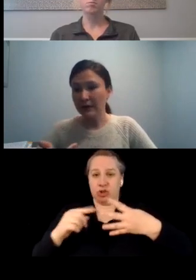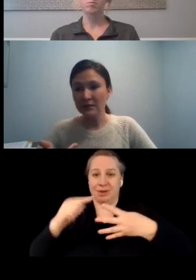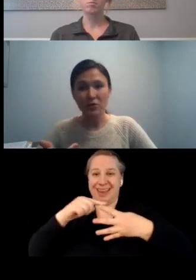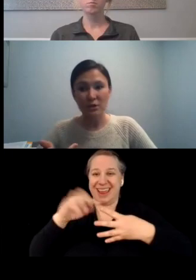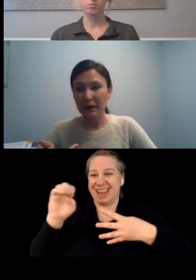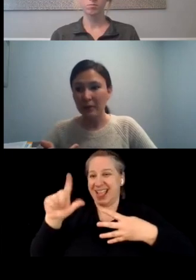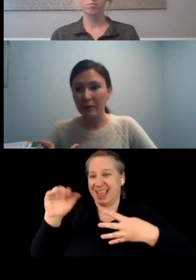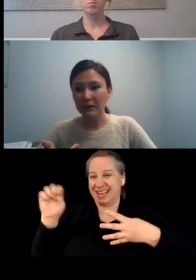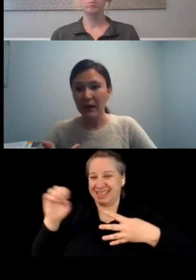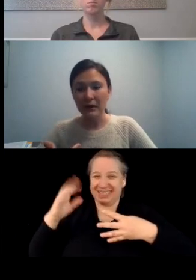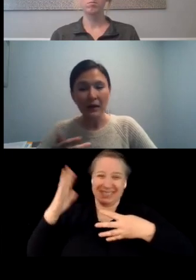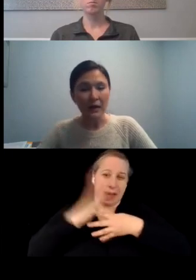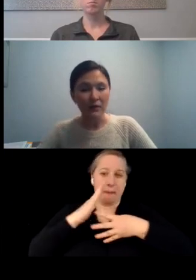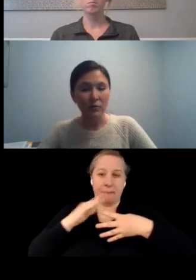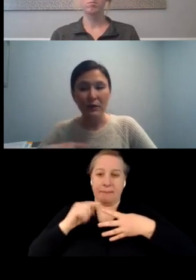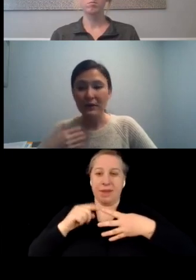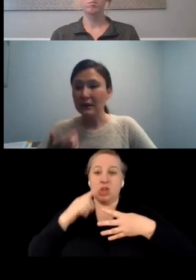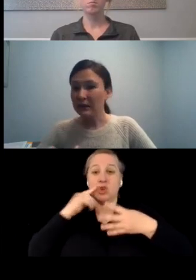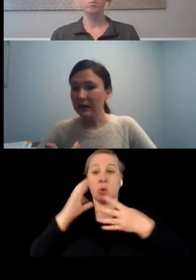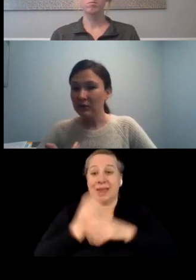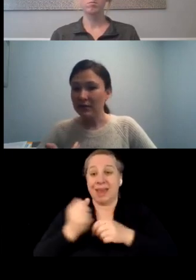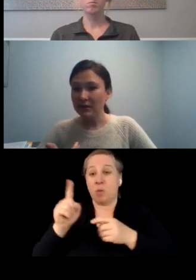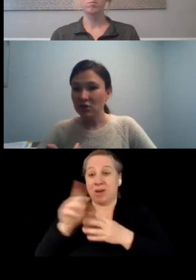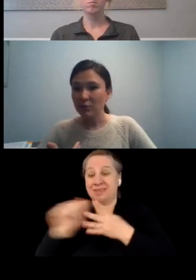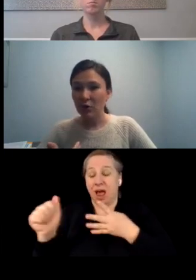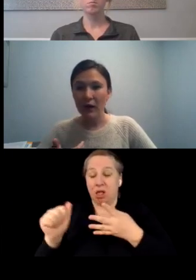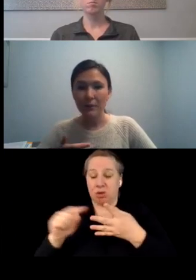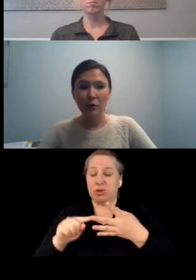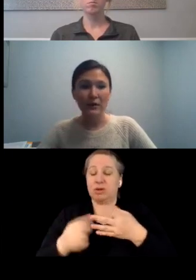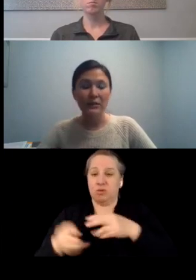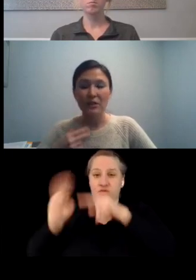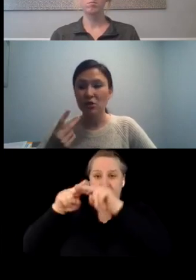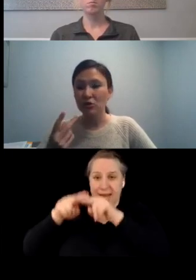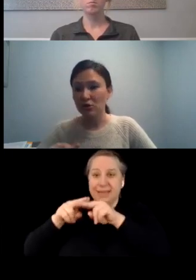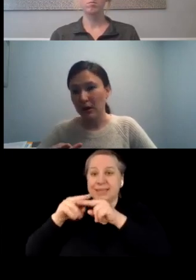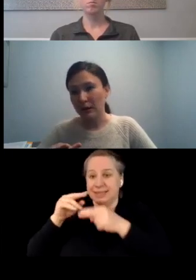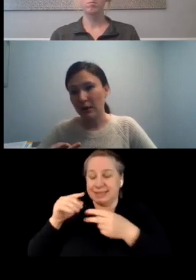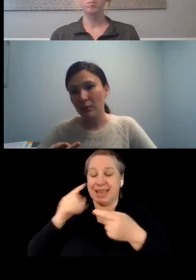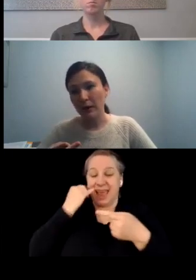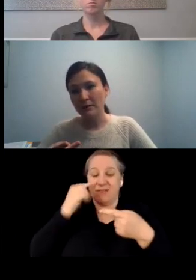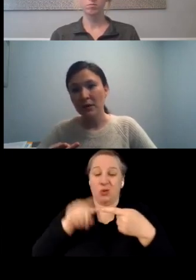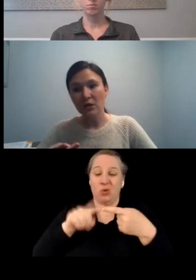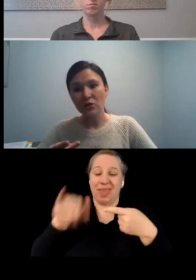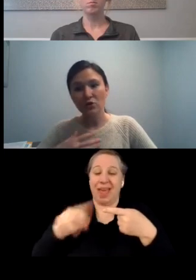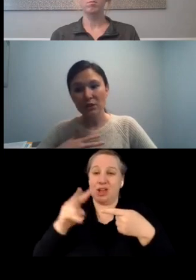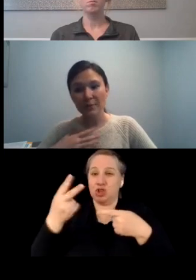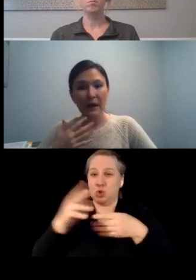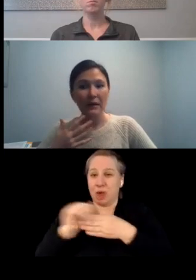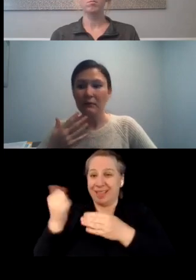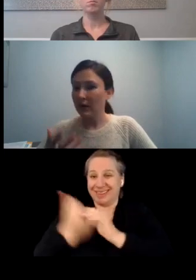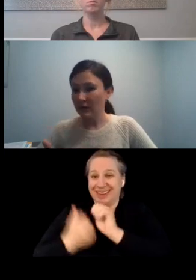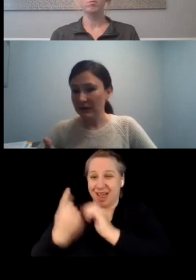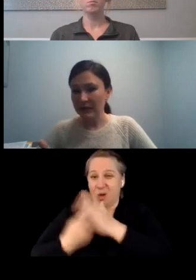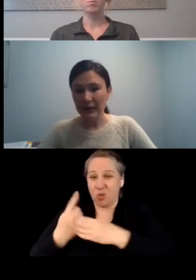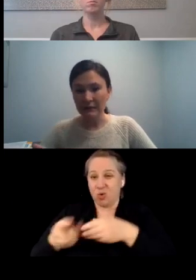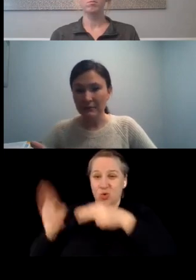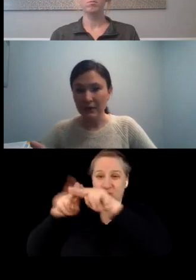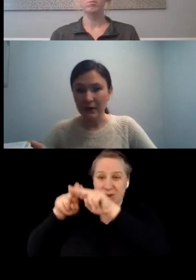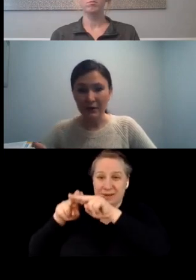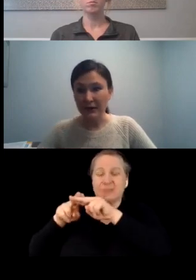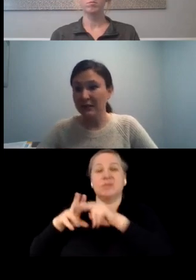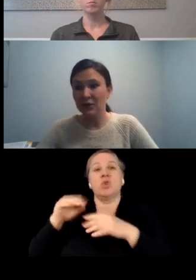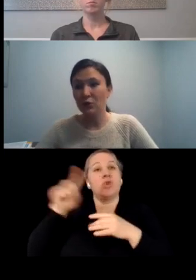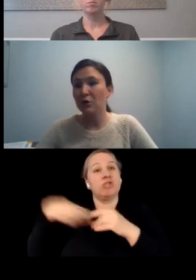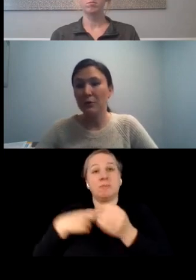$1 an hour raise just by completing that. If you complete the elite level technician program, you get an additional $2 an hour raise. So just by investing